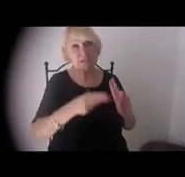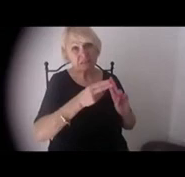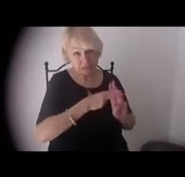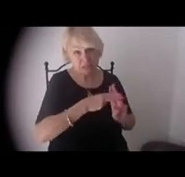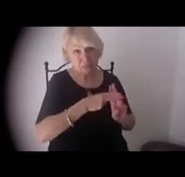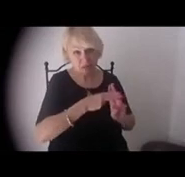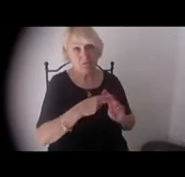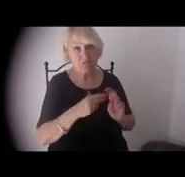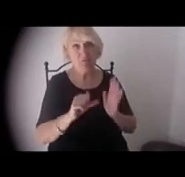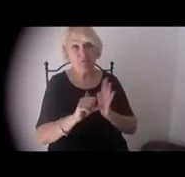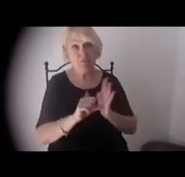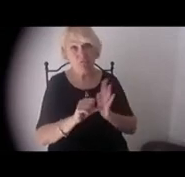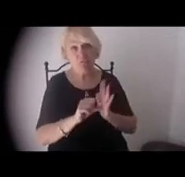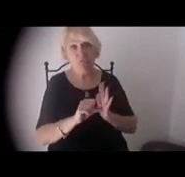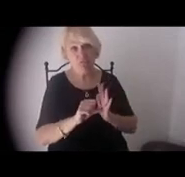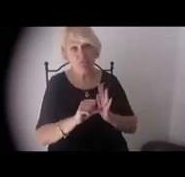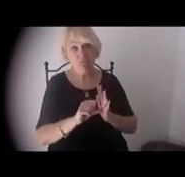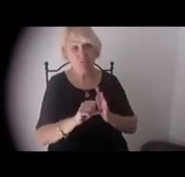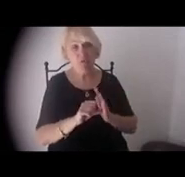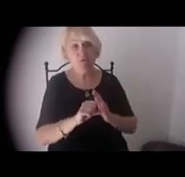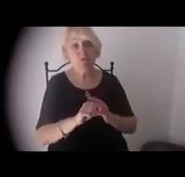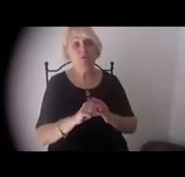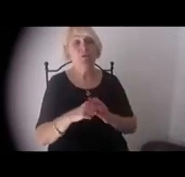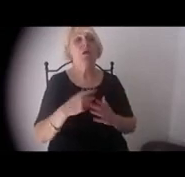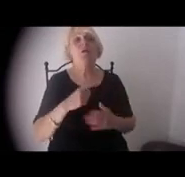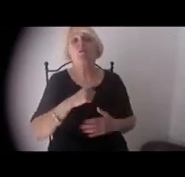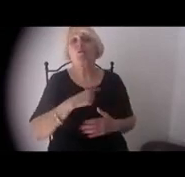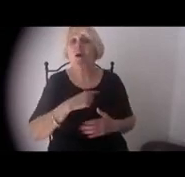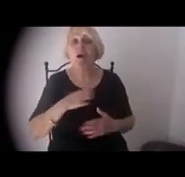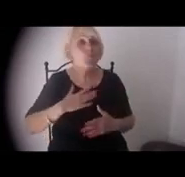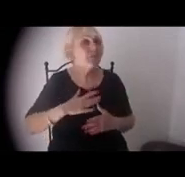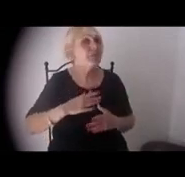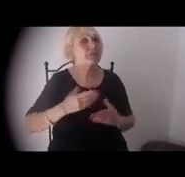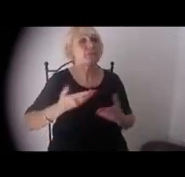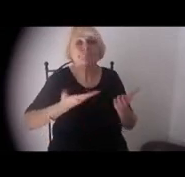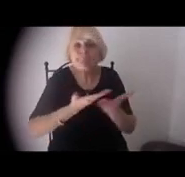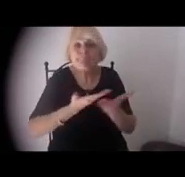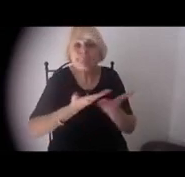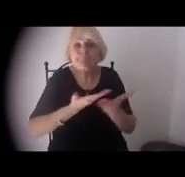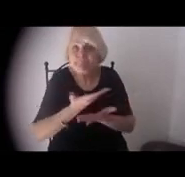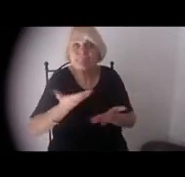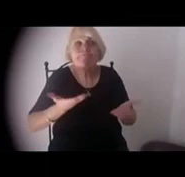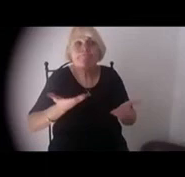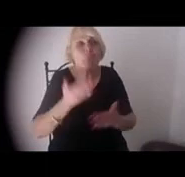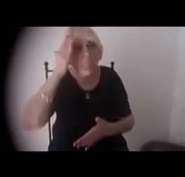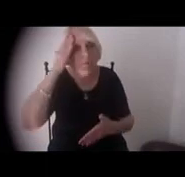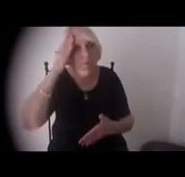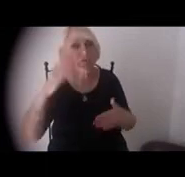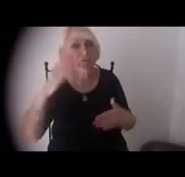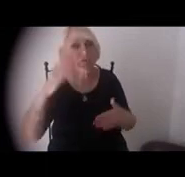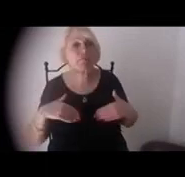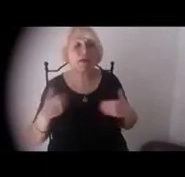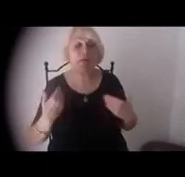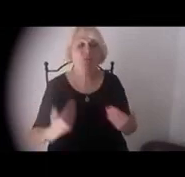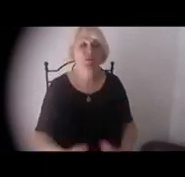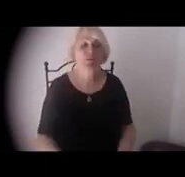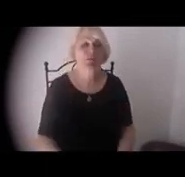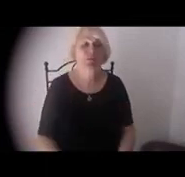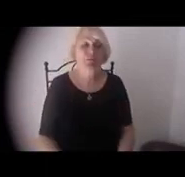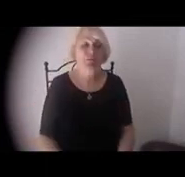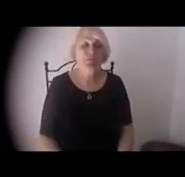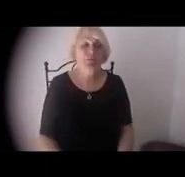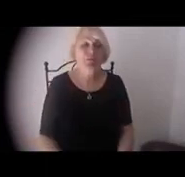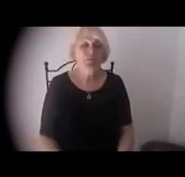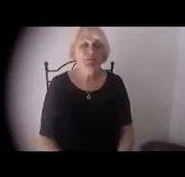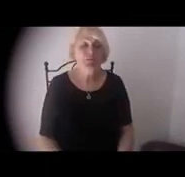talk about mental health and that we promote a broader conversation about mental health. I suppose